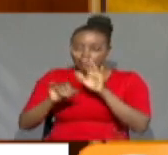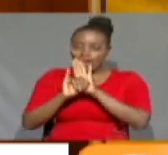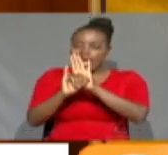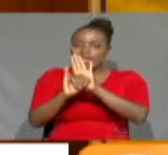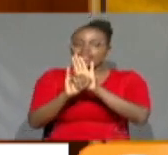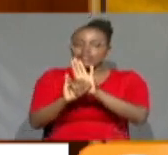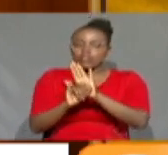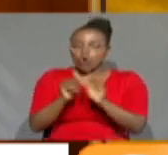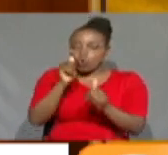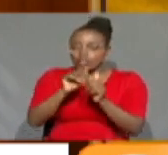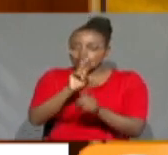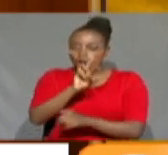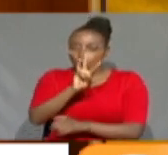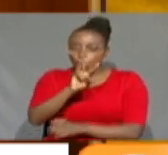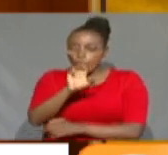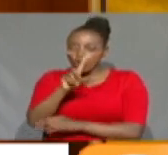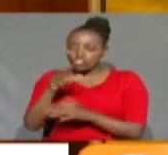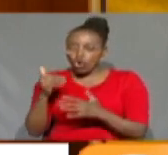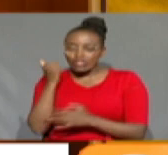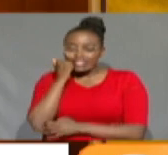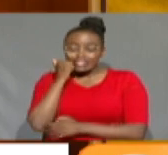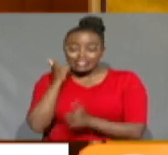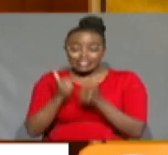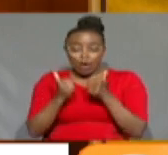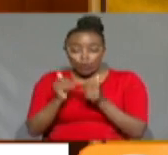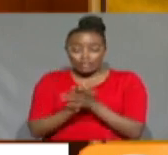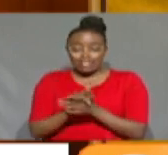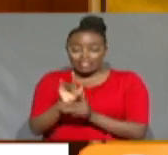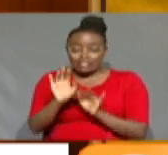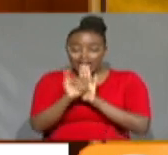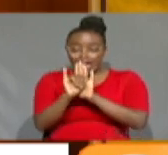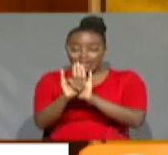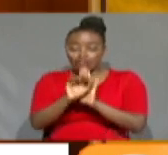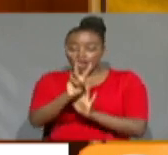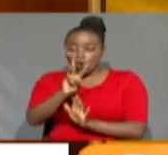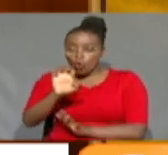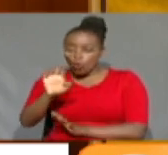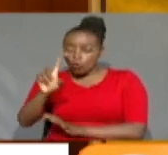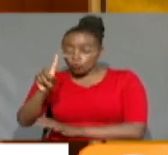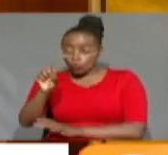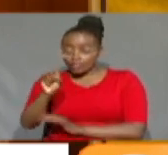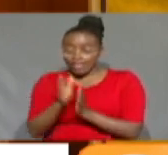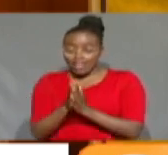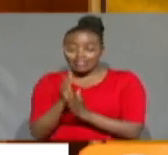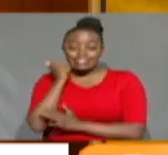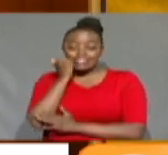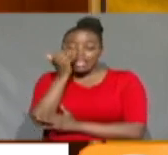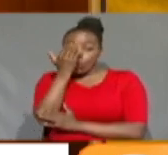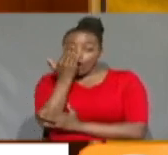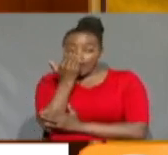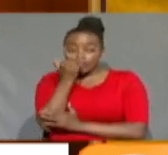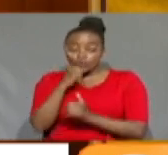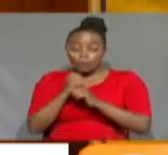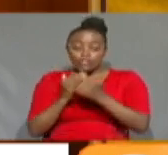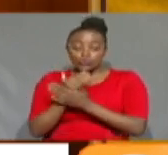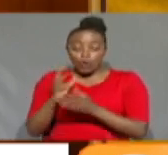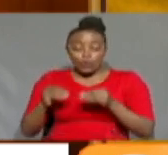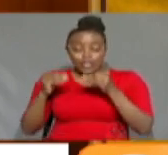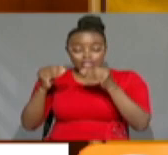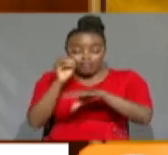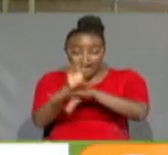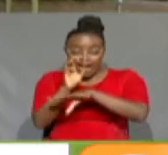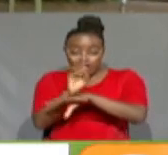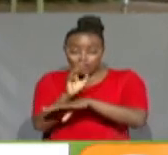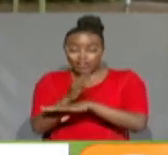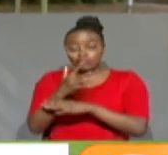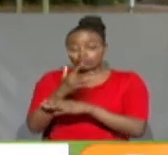of weeds or of diseases. So we're taking these identification of weeds and diseases to make sure that we are giving a good advice